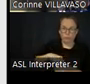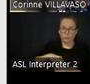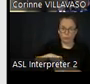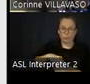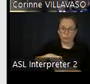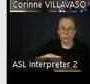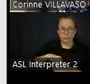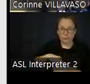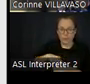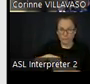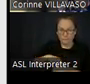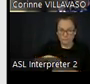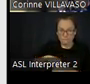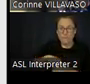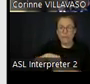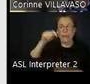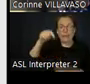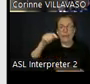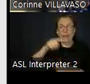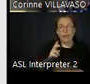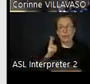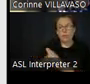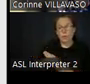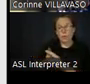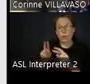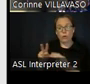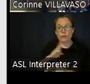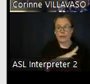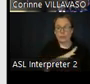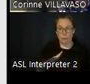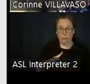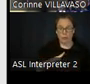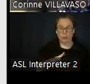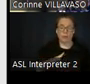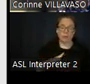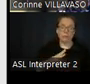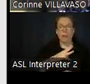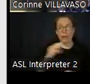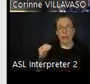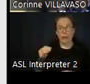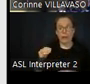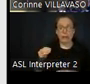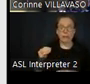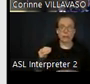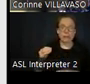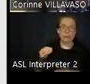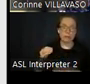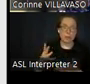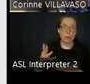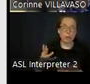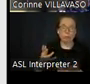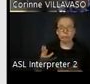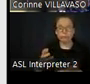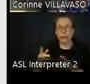slots on the oversight board. And also there's the notice component of it in terms of the excused versus